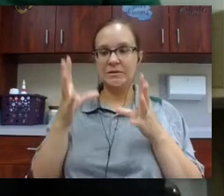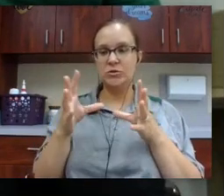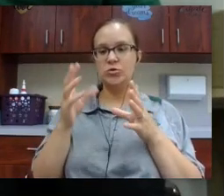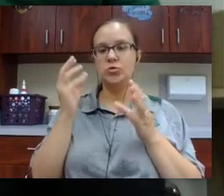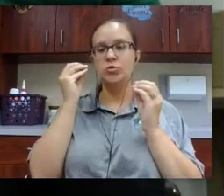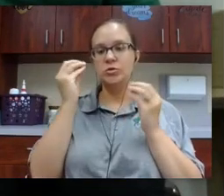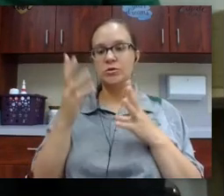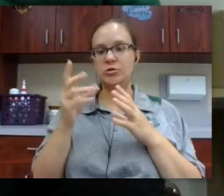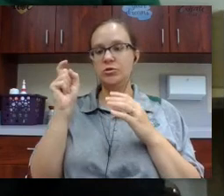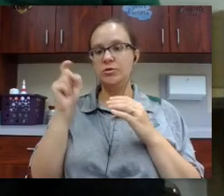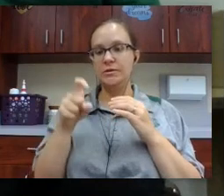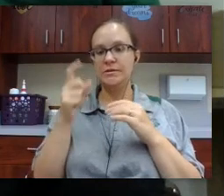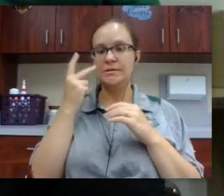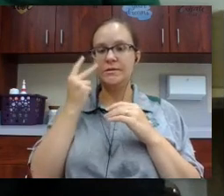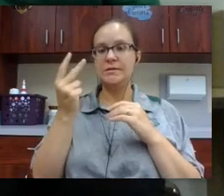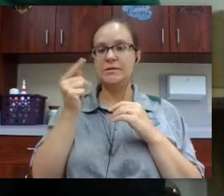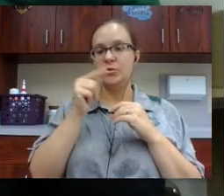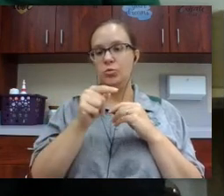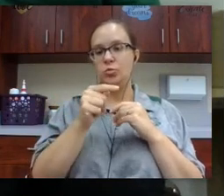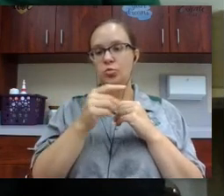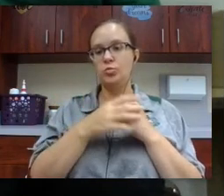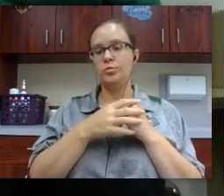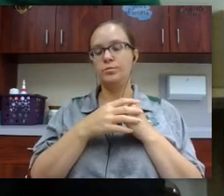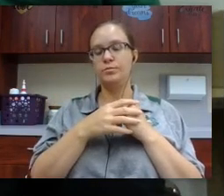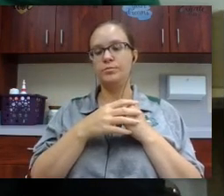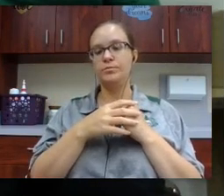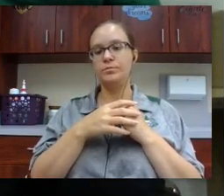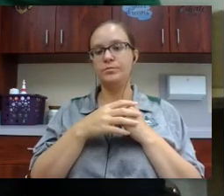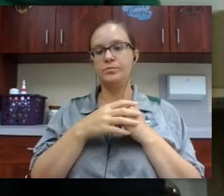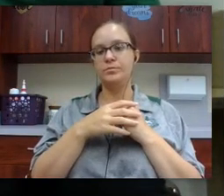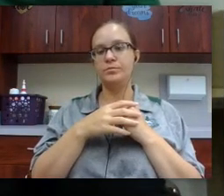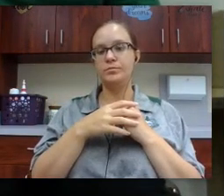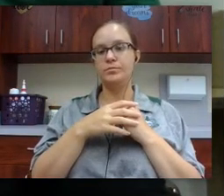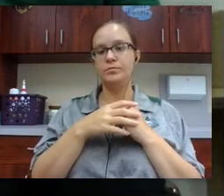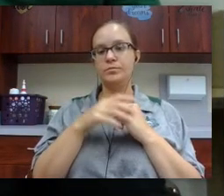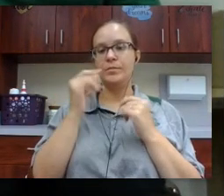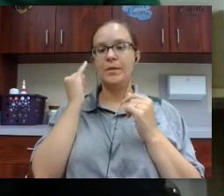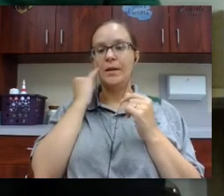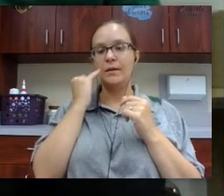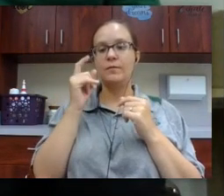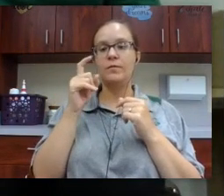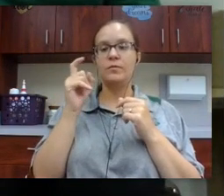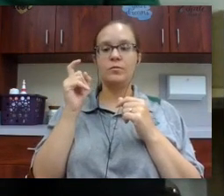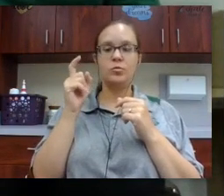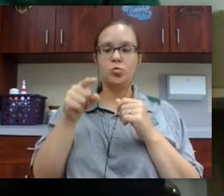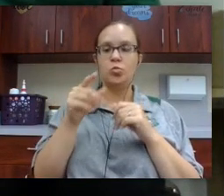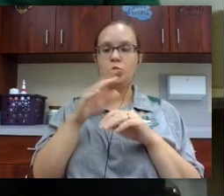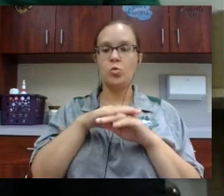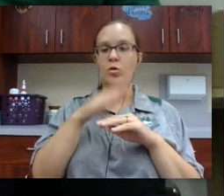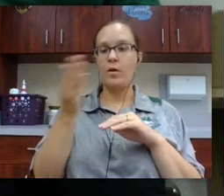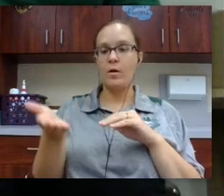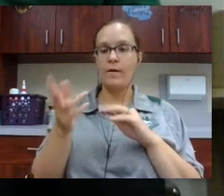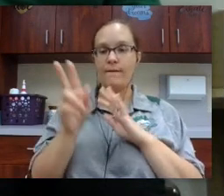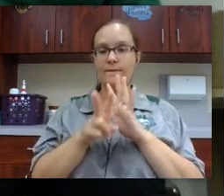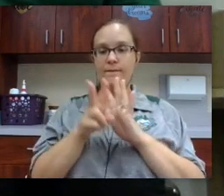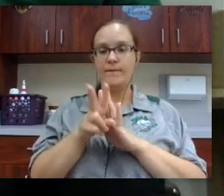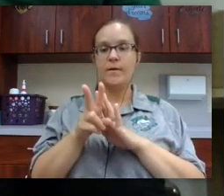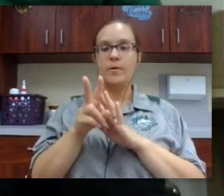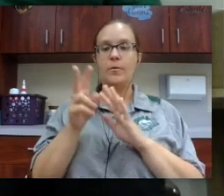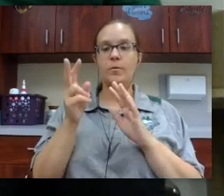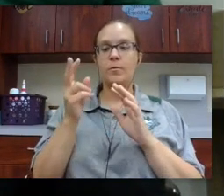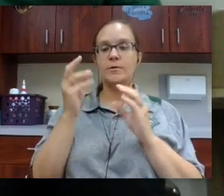teacher must be able to see you. If at any time you turn off your video, your teacher will put